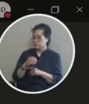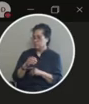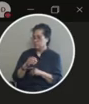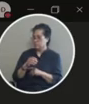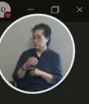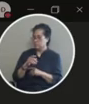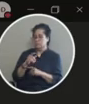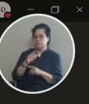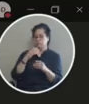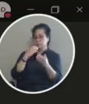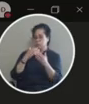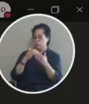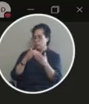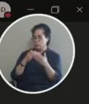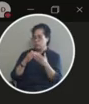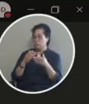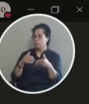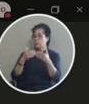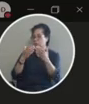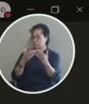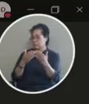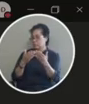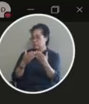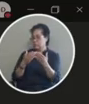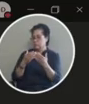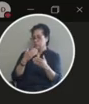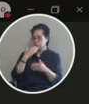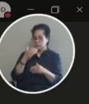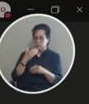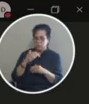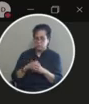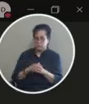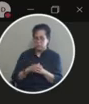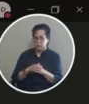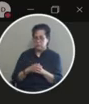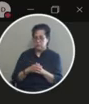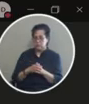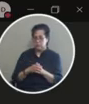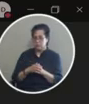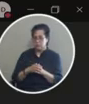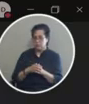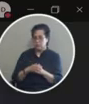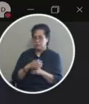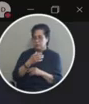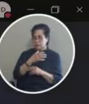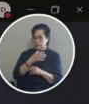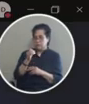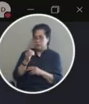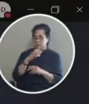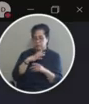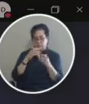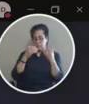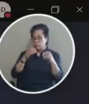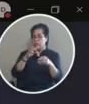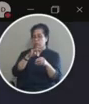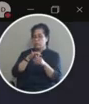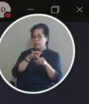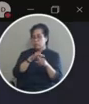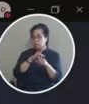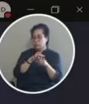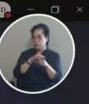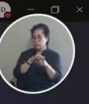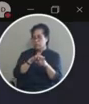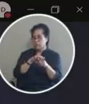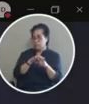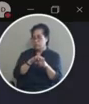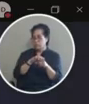I think that's a great recommendation, Representative Anello. Okay, so let's take a vote on the motion to remove